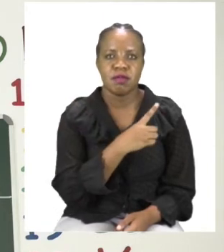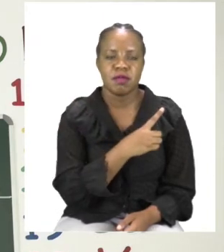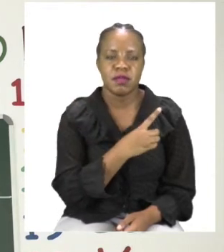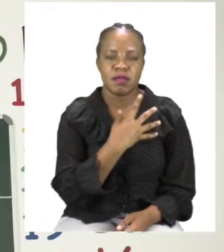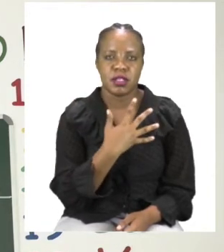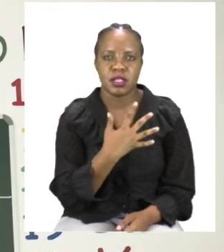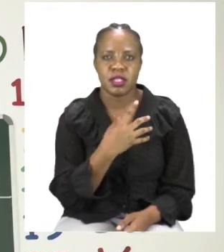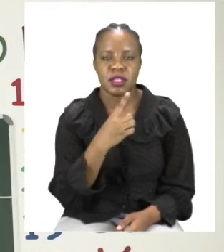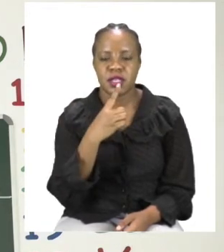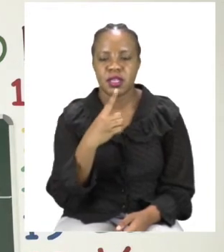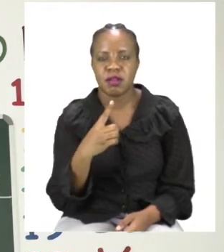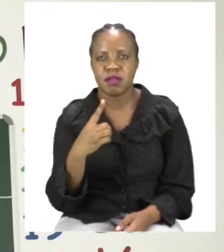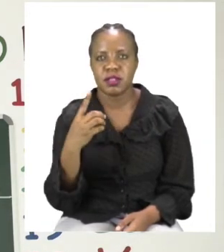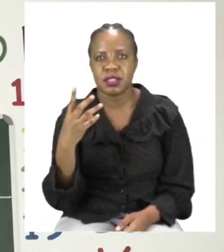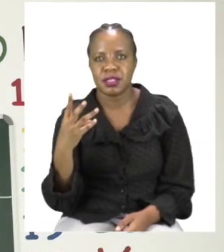15,